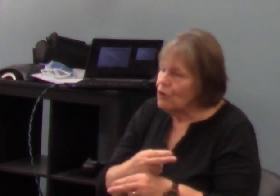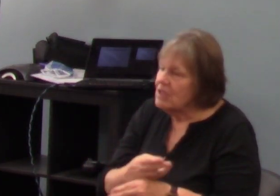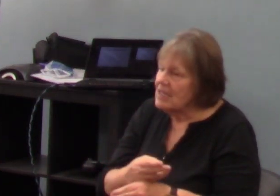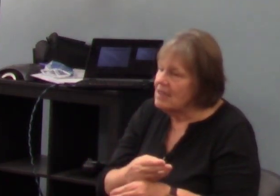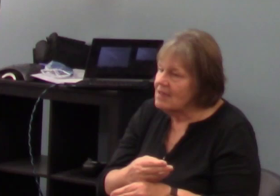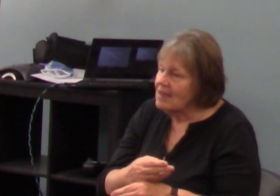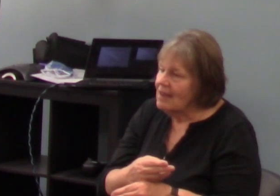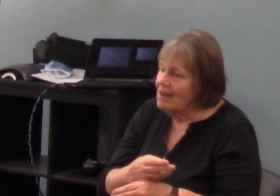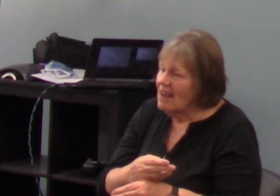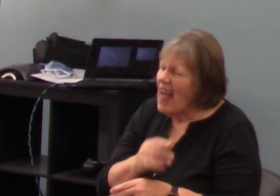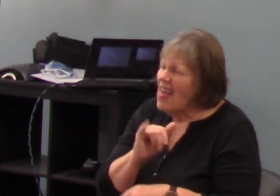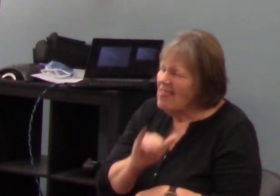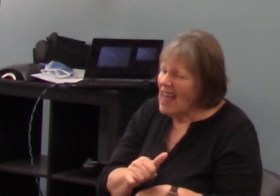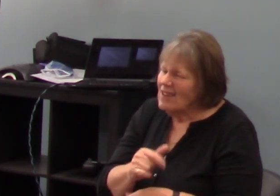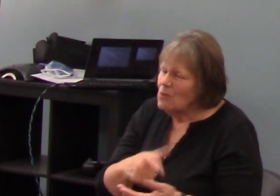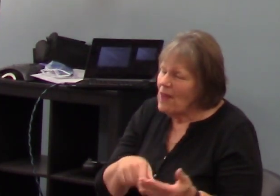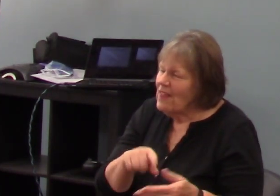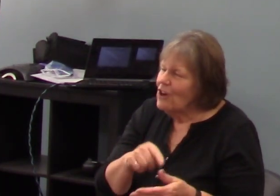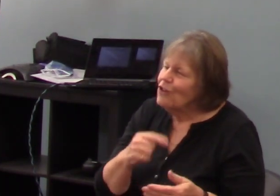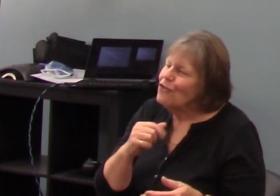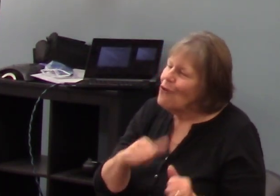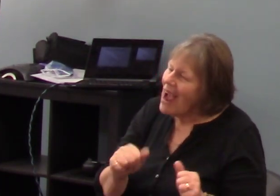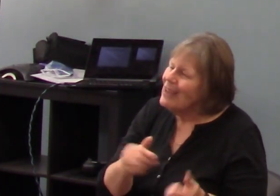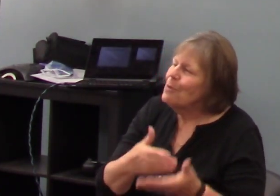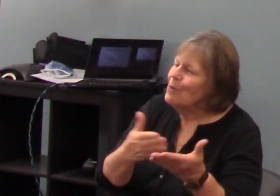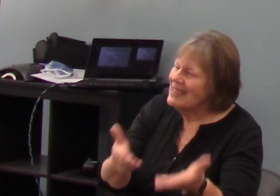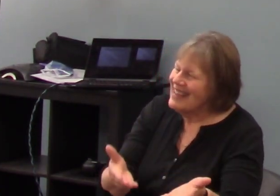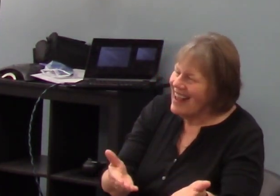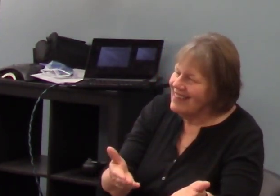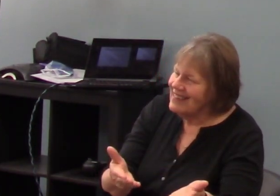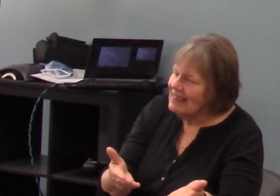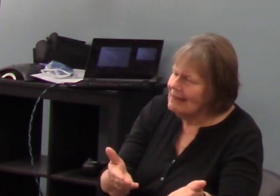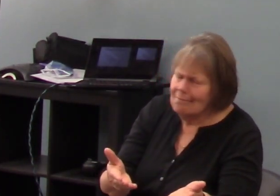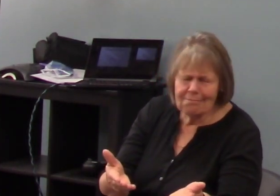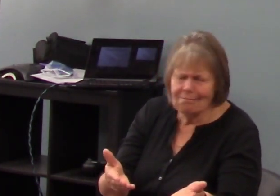for it. It doesn't feel very scientific to me to just make something up that makes you feel good.